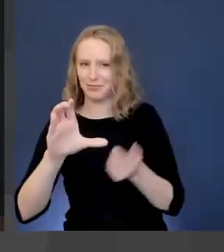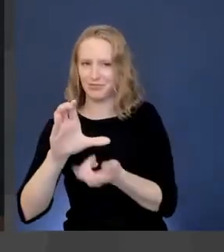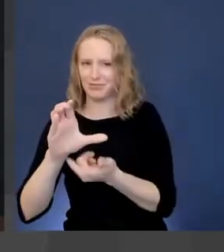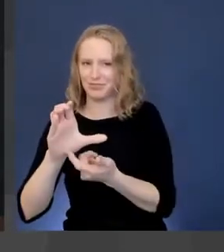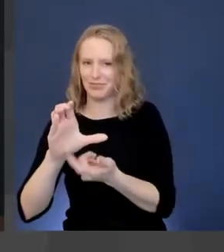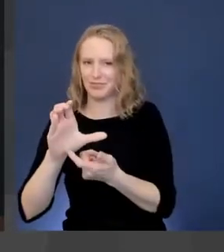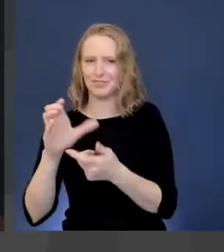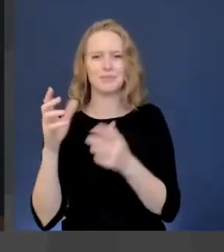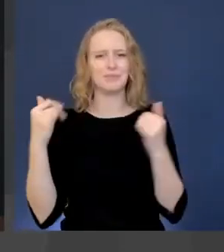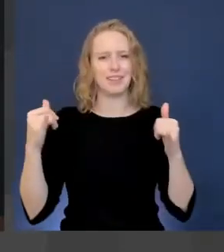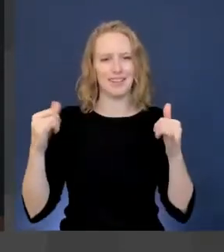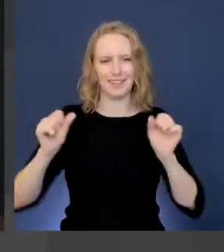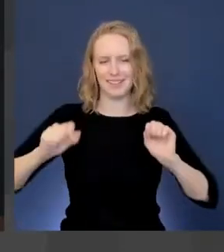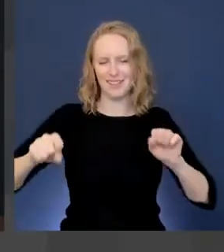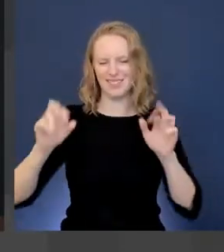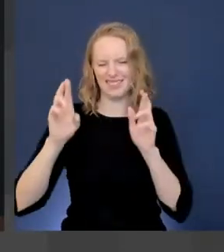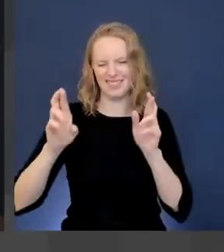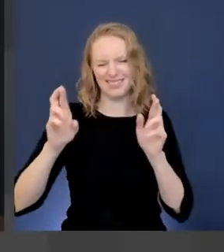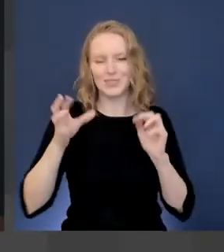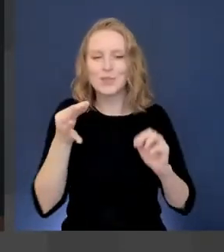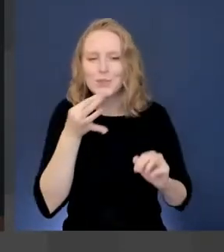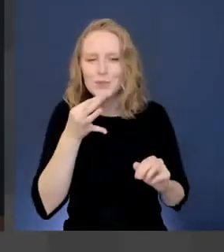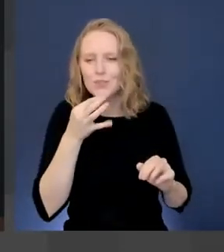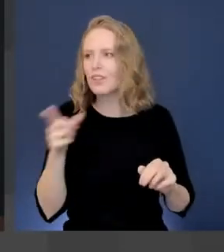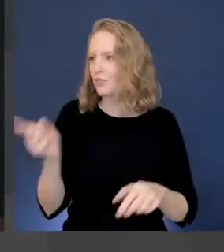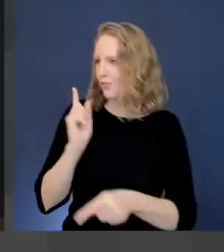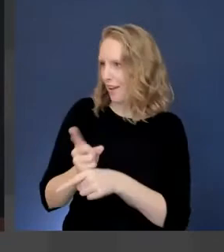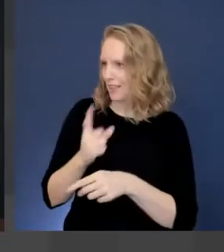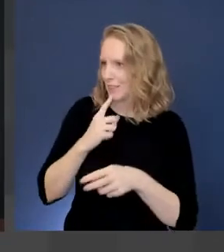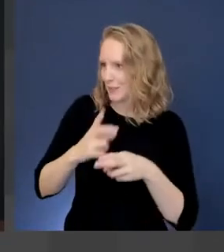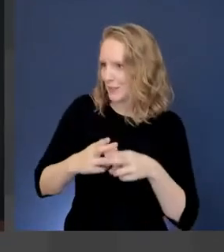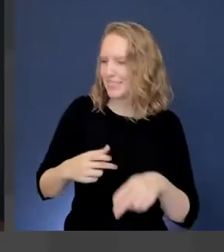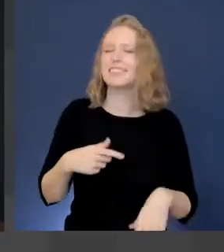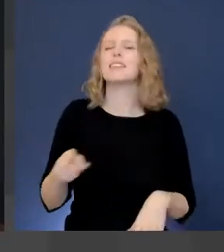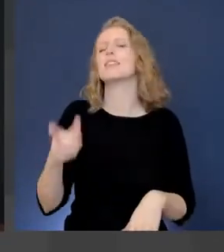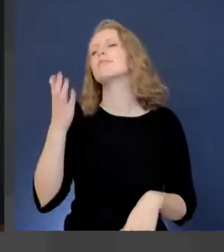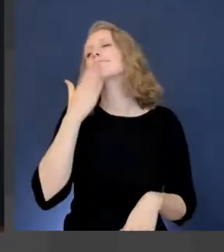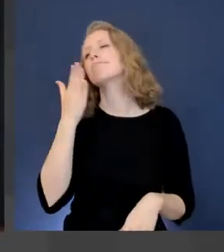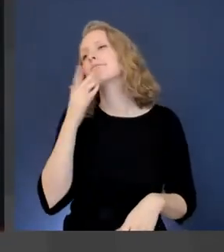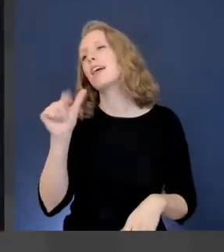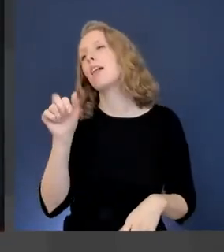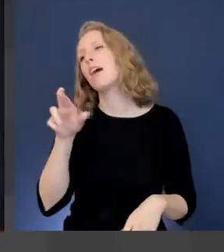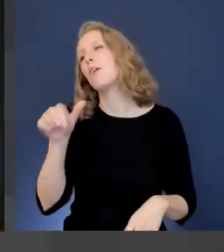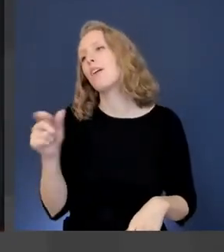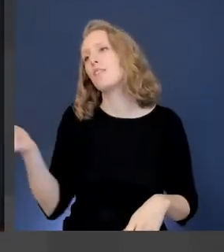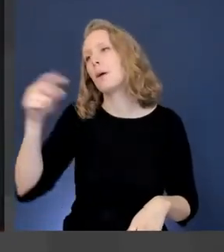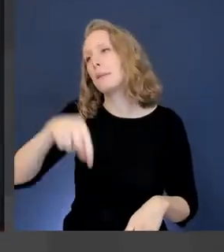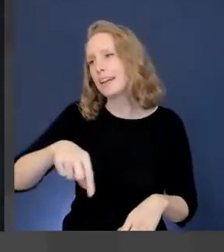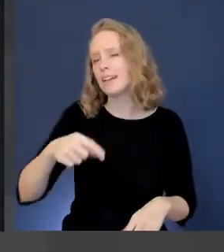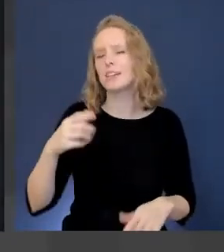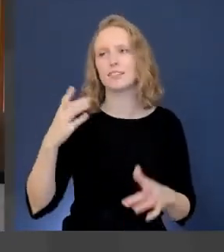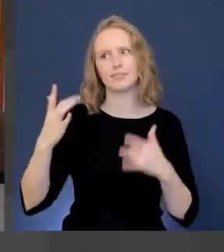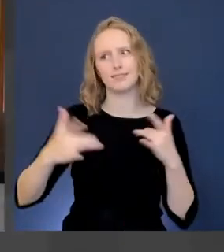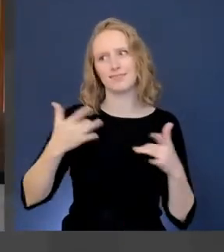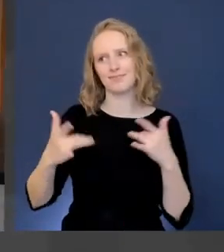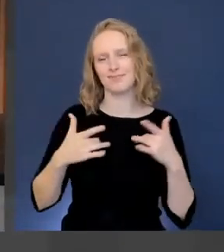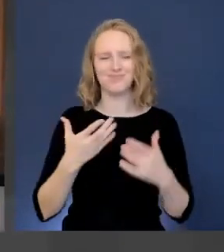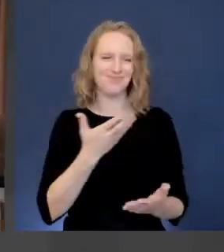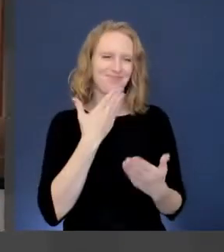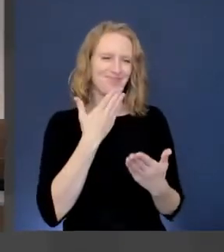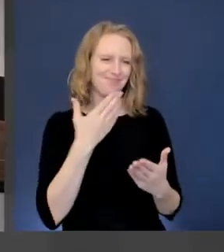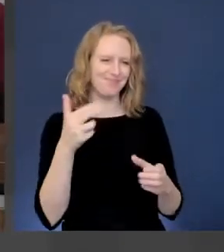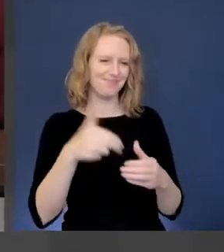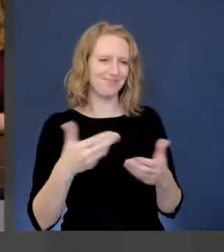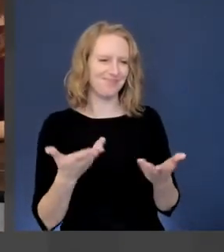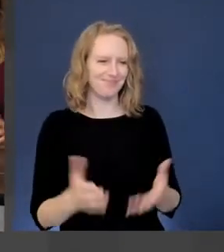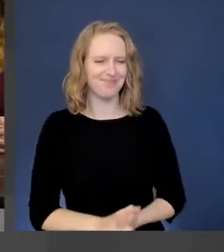soon. That is very soon. Thank you so much, Laura, for coming by. This is all very exciting. Thank you for having me. Let's take